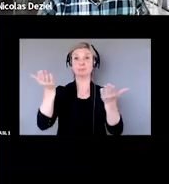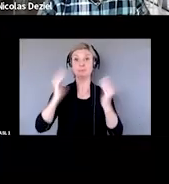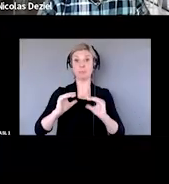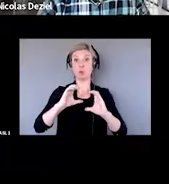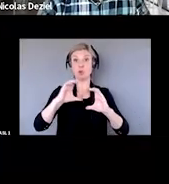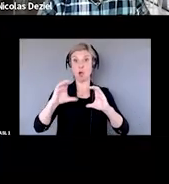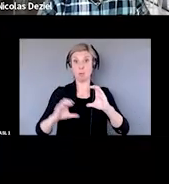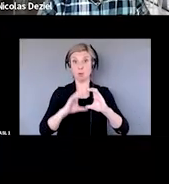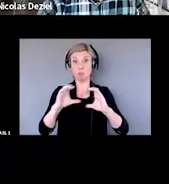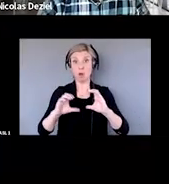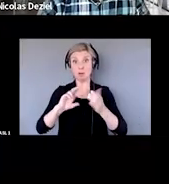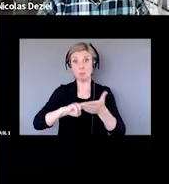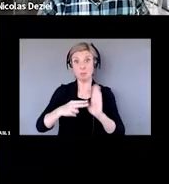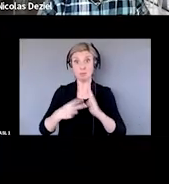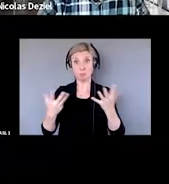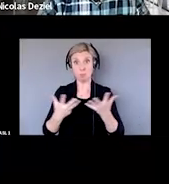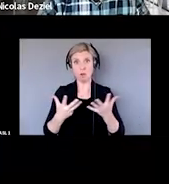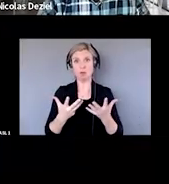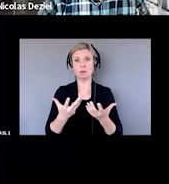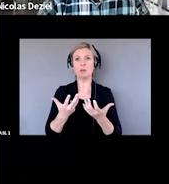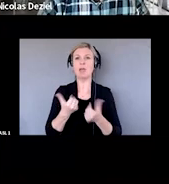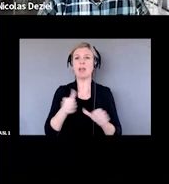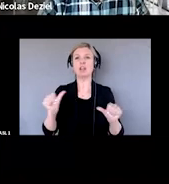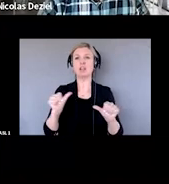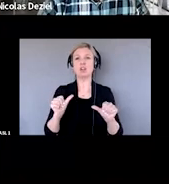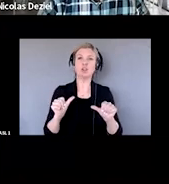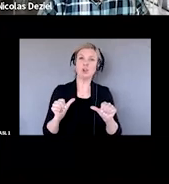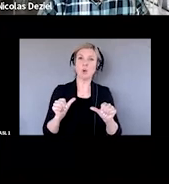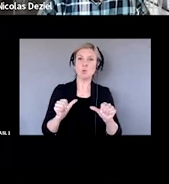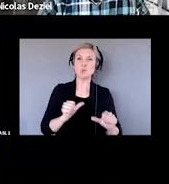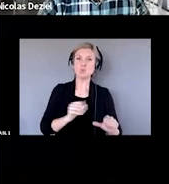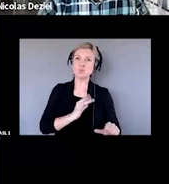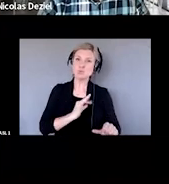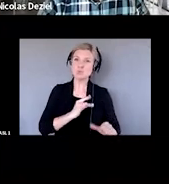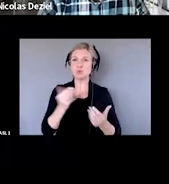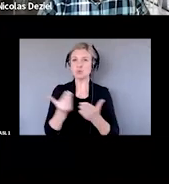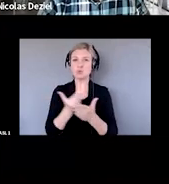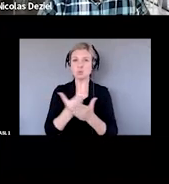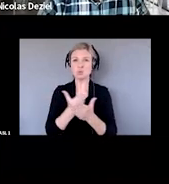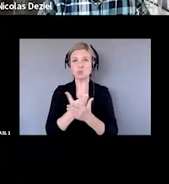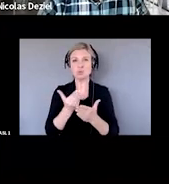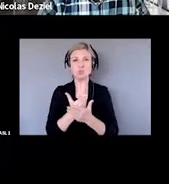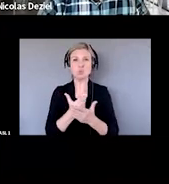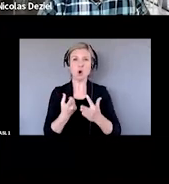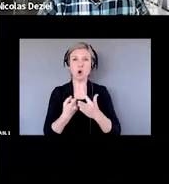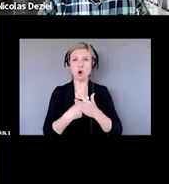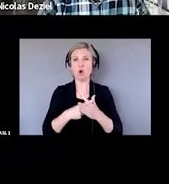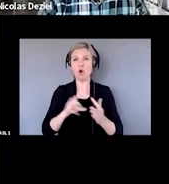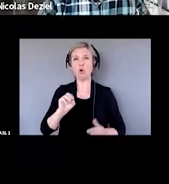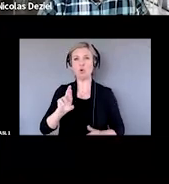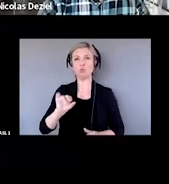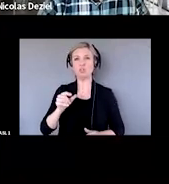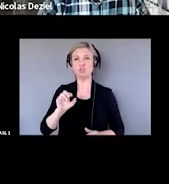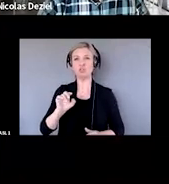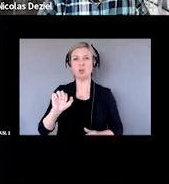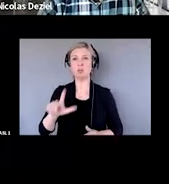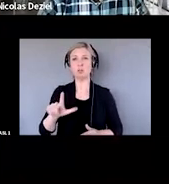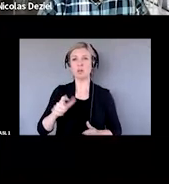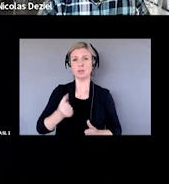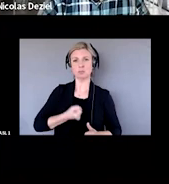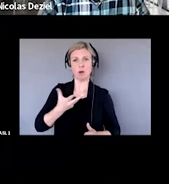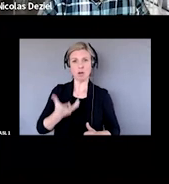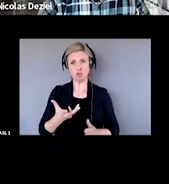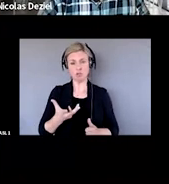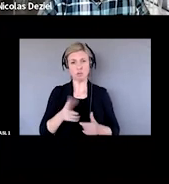applies to original expression creations that use some level of judgment and skill. It's not just a copy